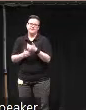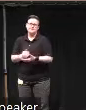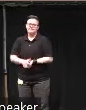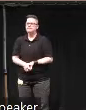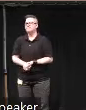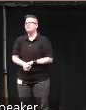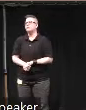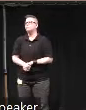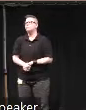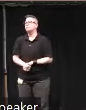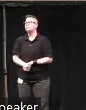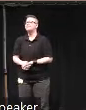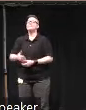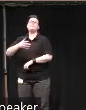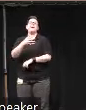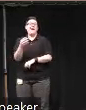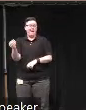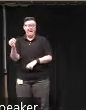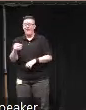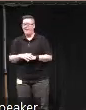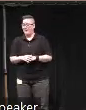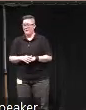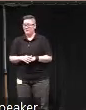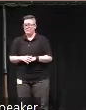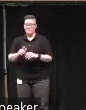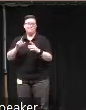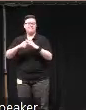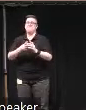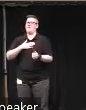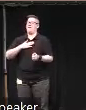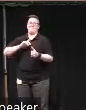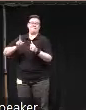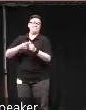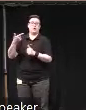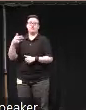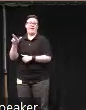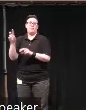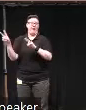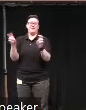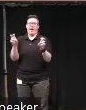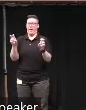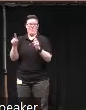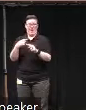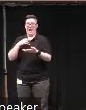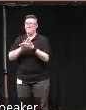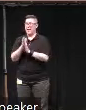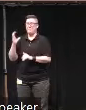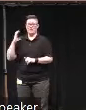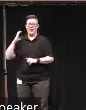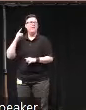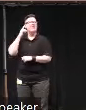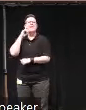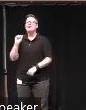And furthermore, we began my first grand round topic when I became the chair. I think it